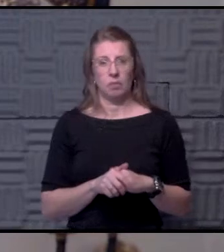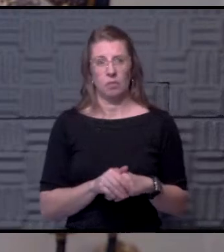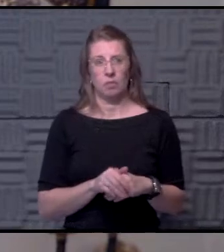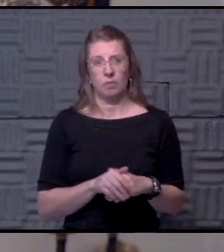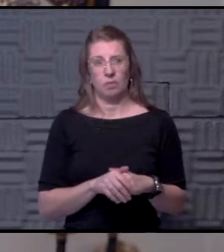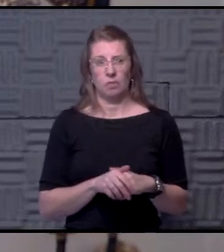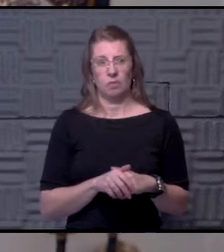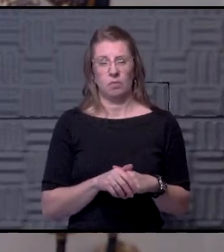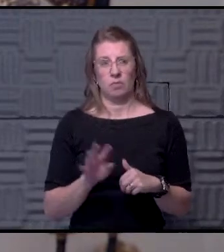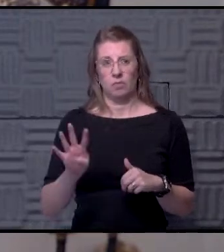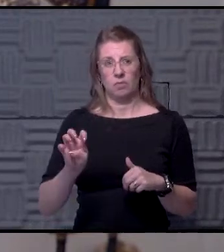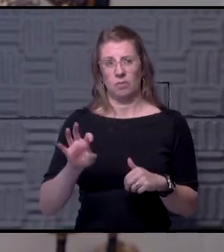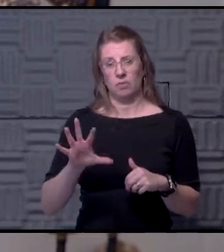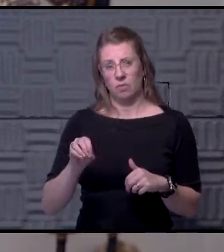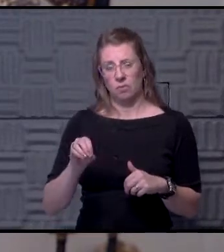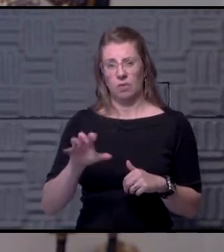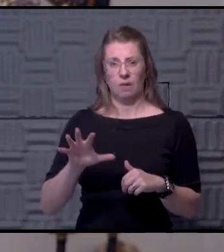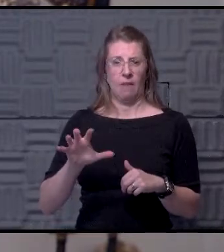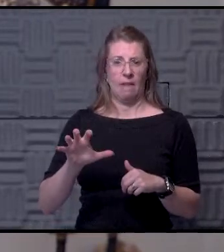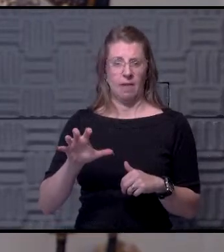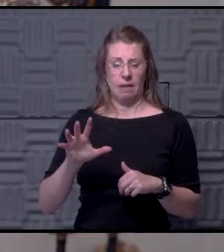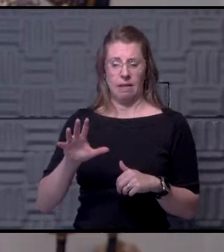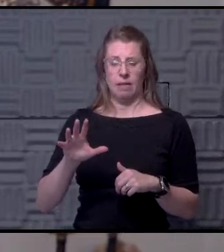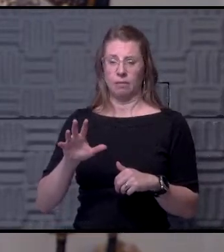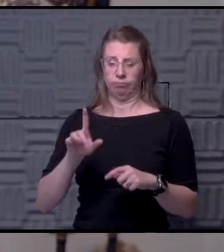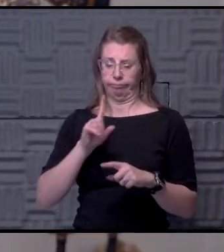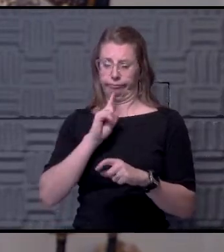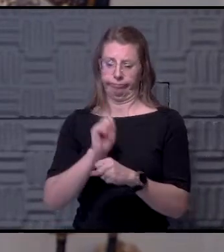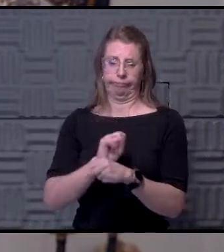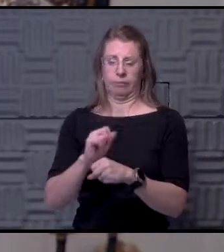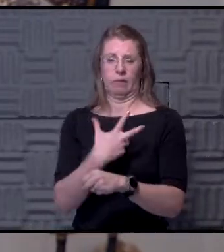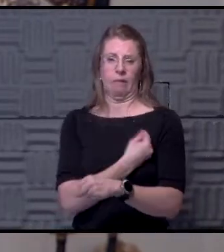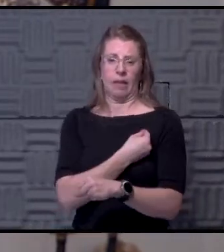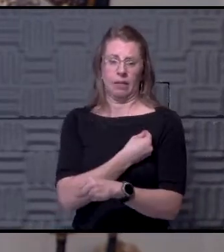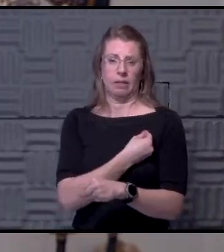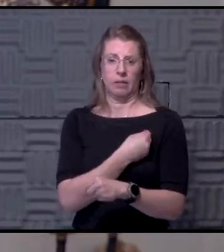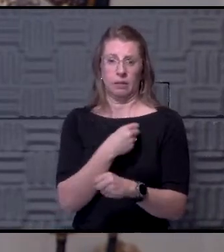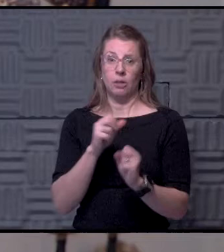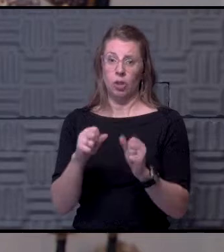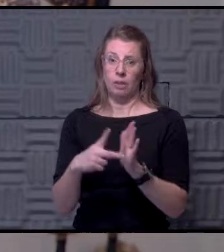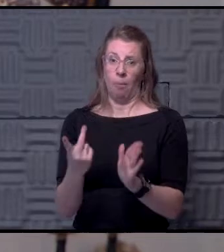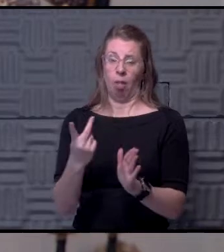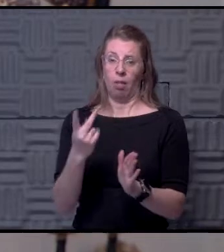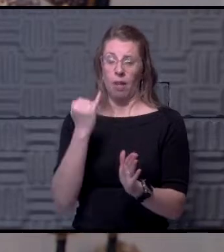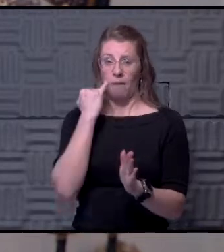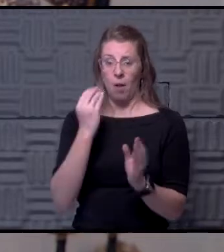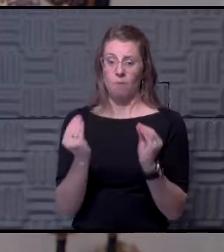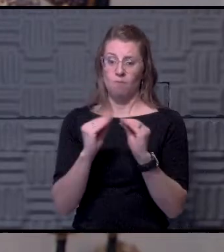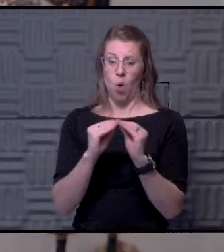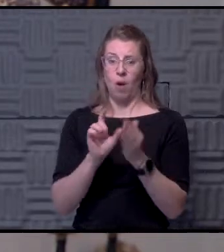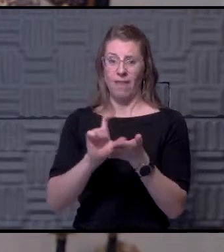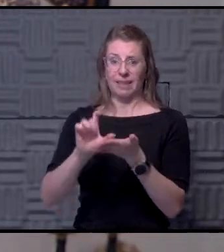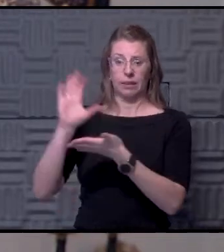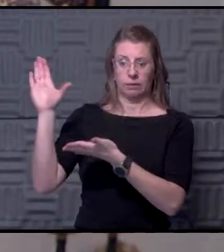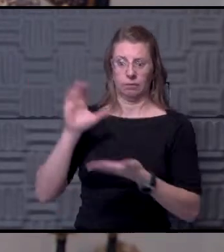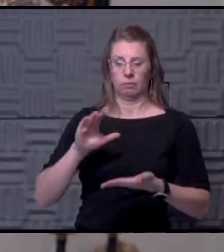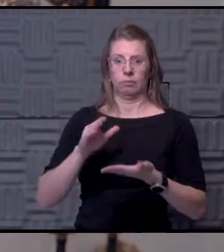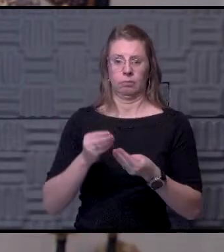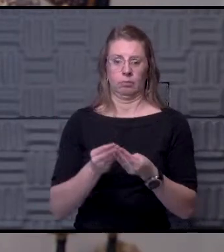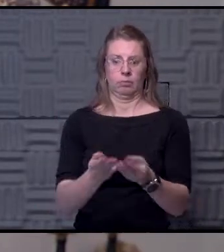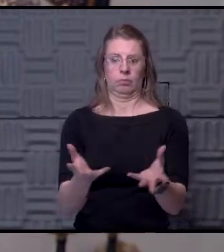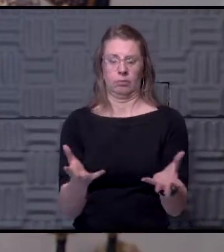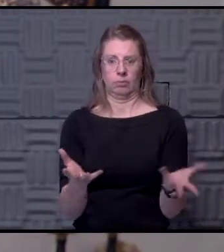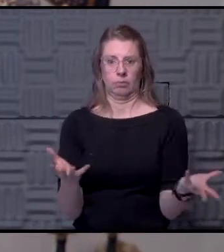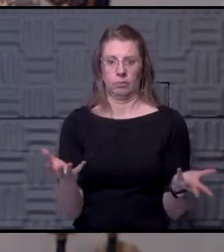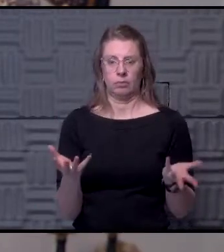maybe 450 or 500 that are actively vaccinating, but that could well double if we get more vaccine in. It's really important to